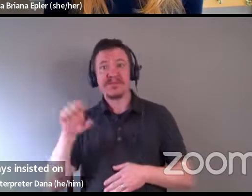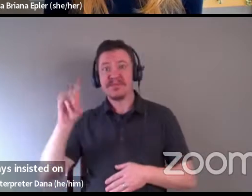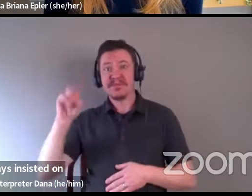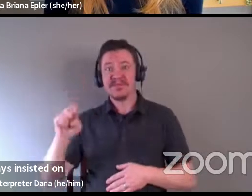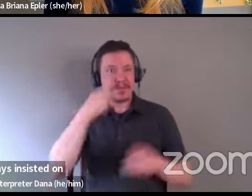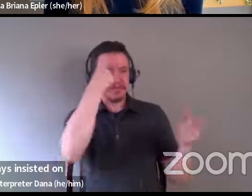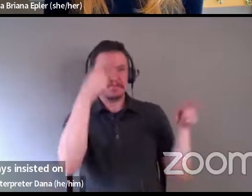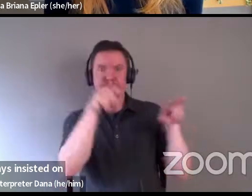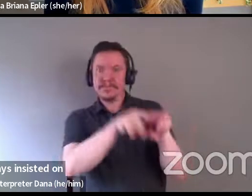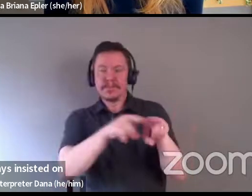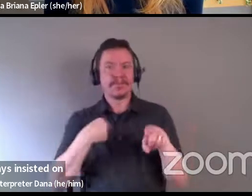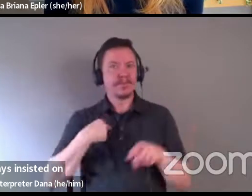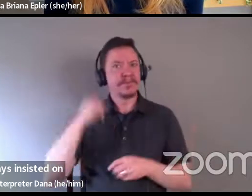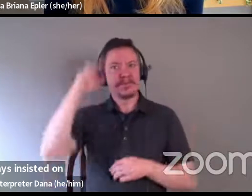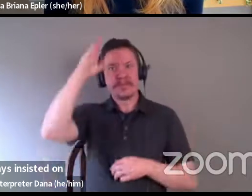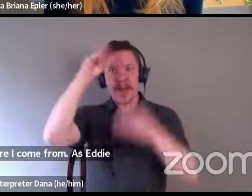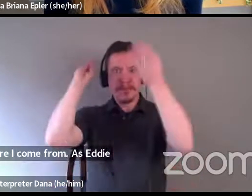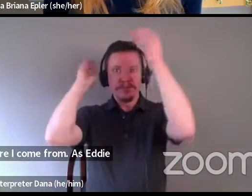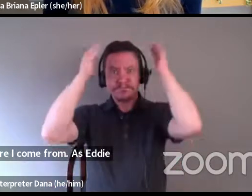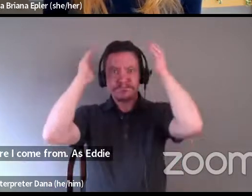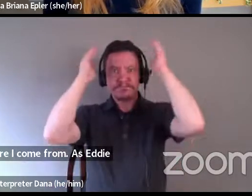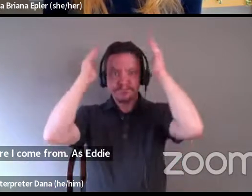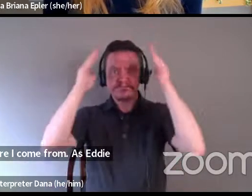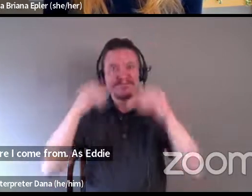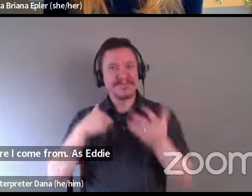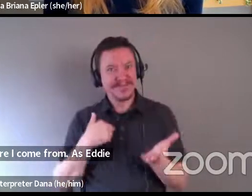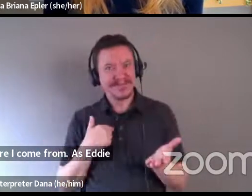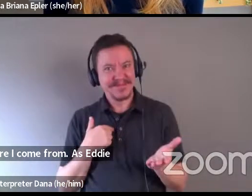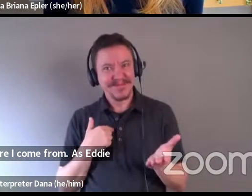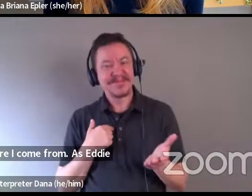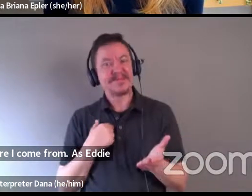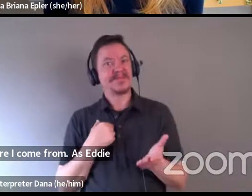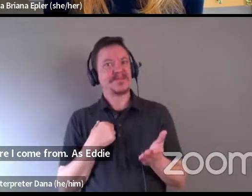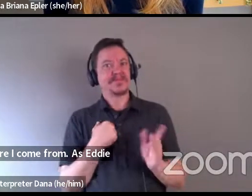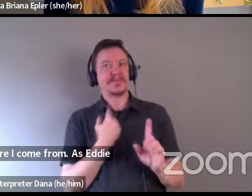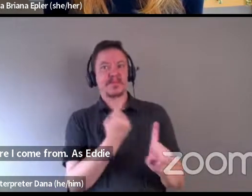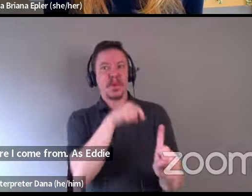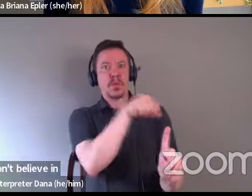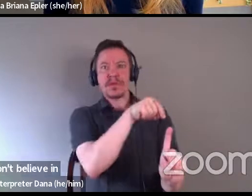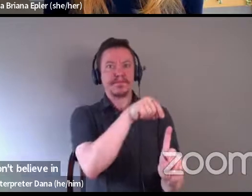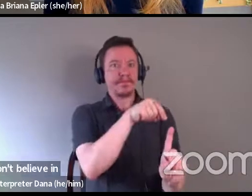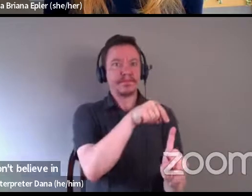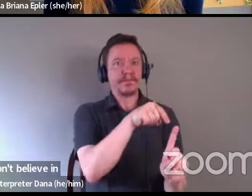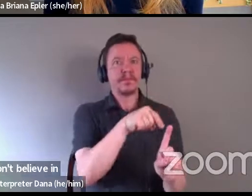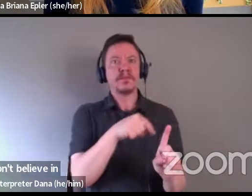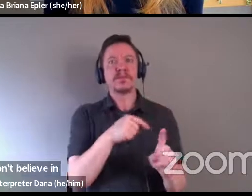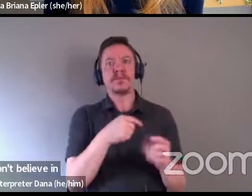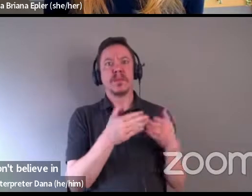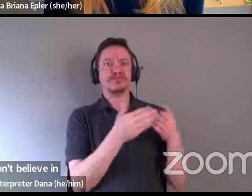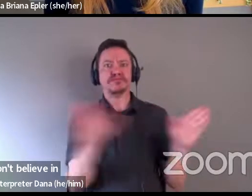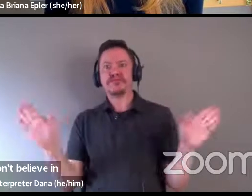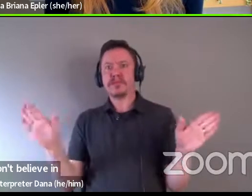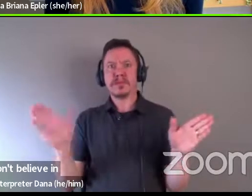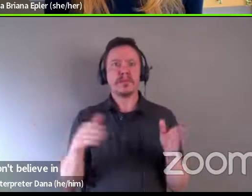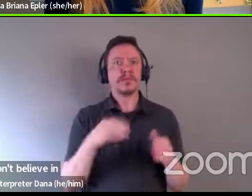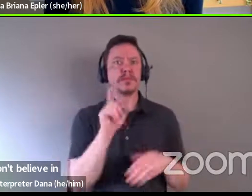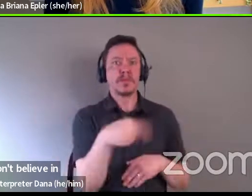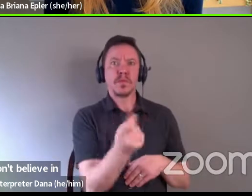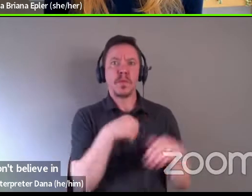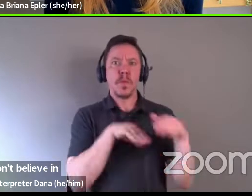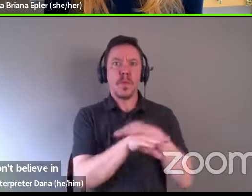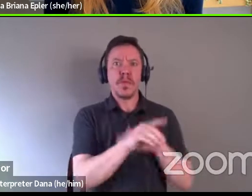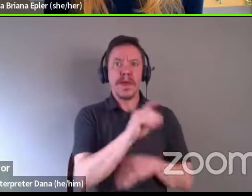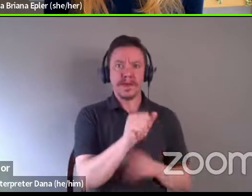hats. I don't believe in just fighting for access and disability,